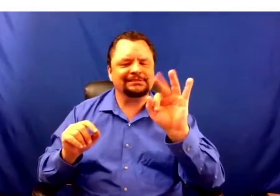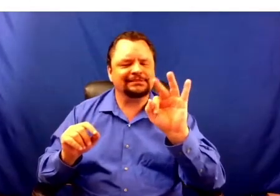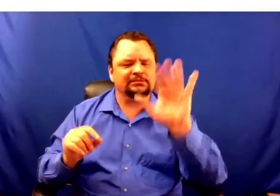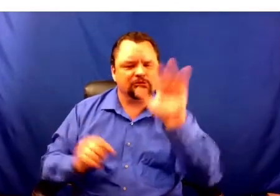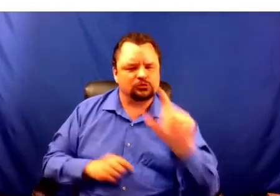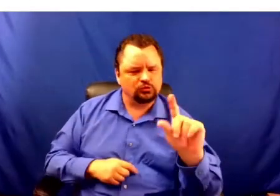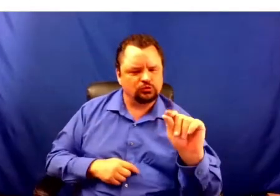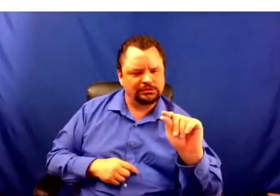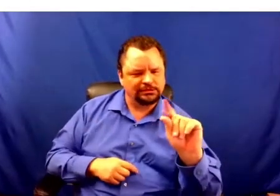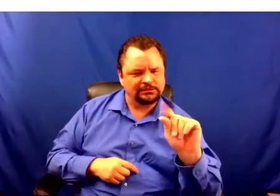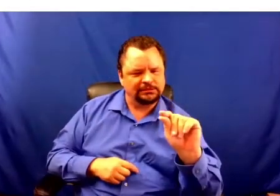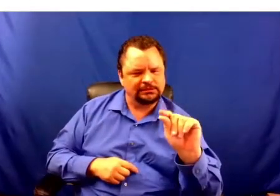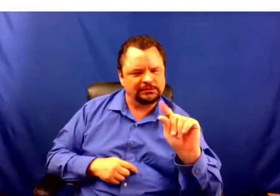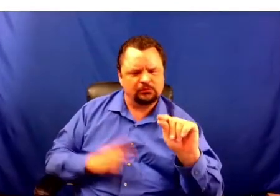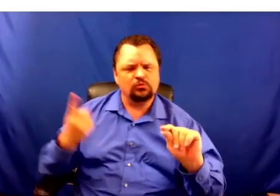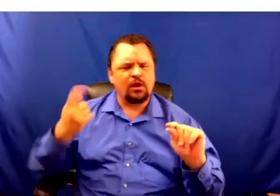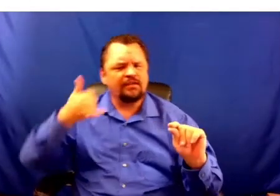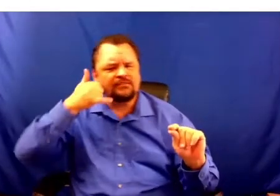Slide 20.